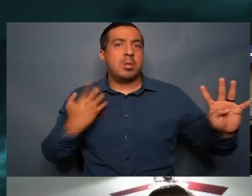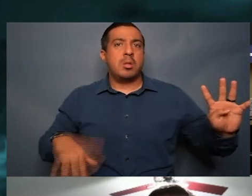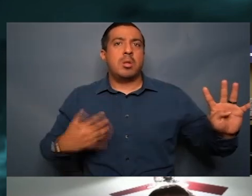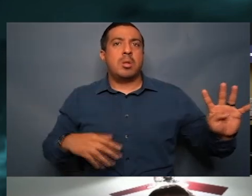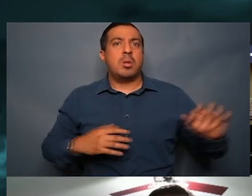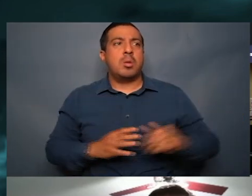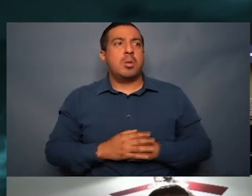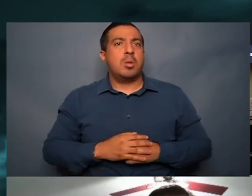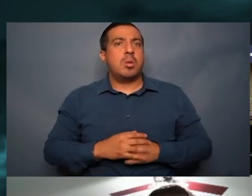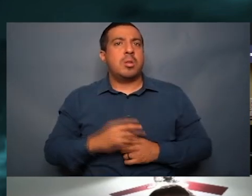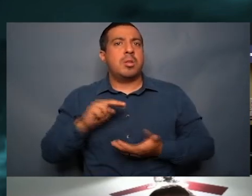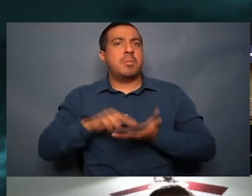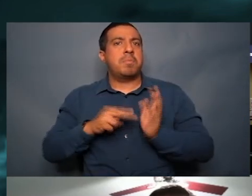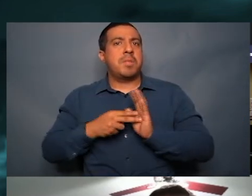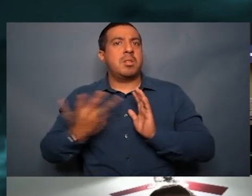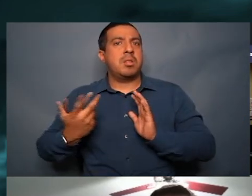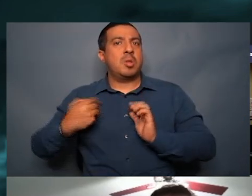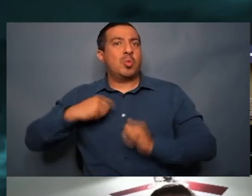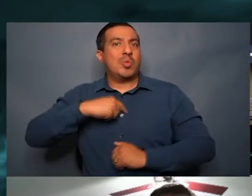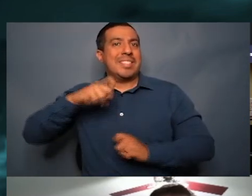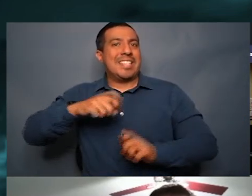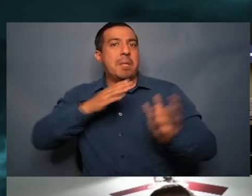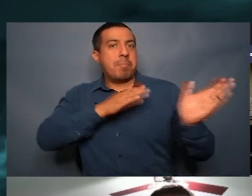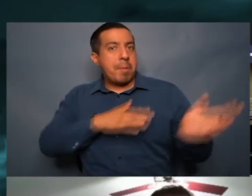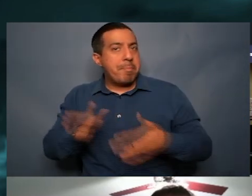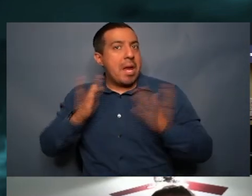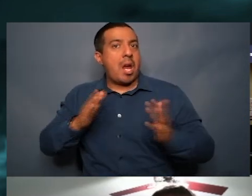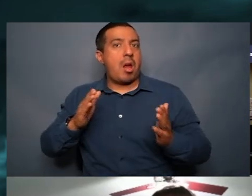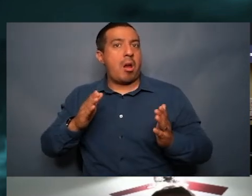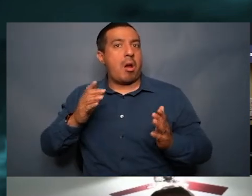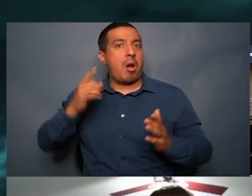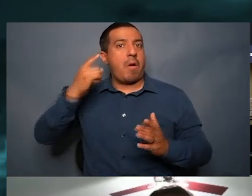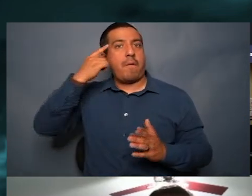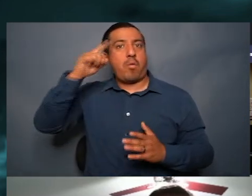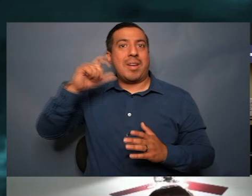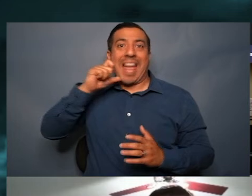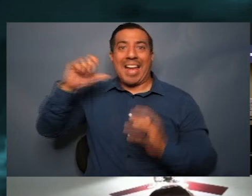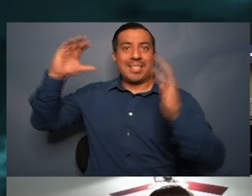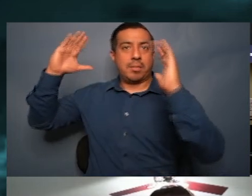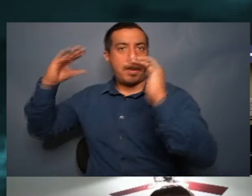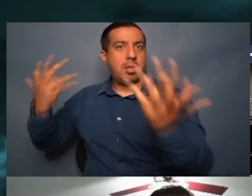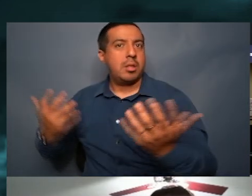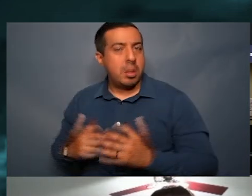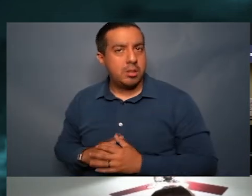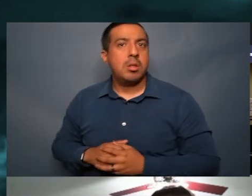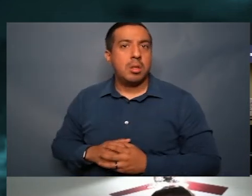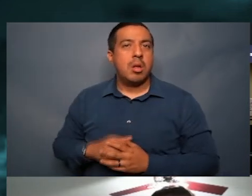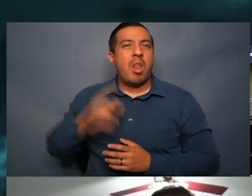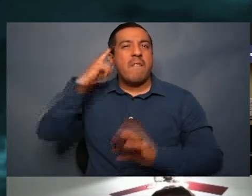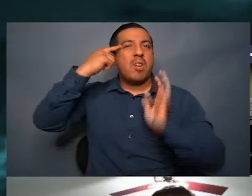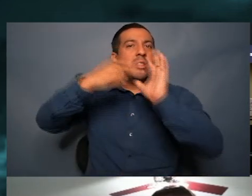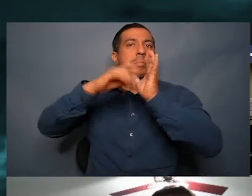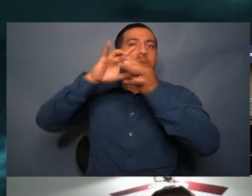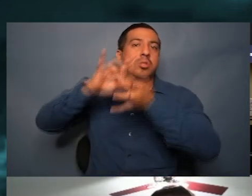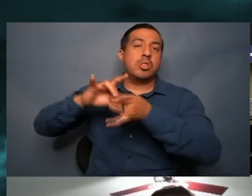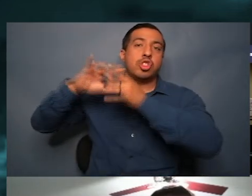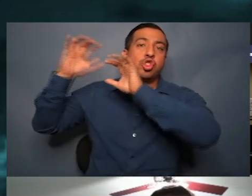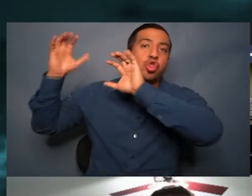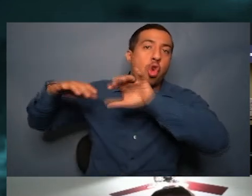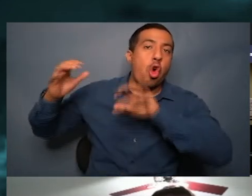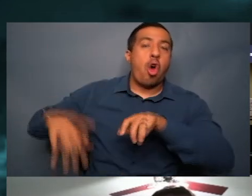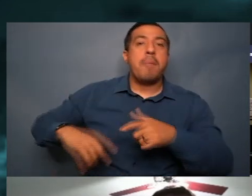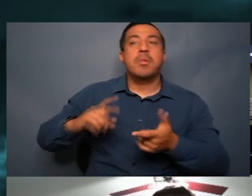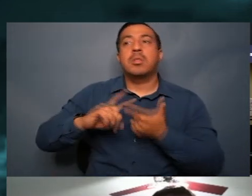So we need to be prepared for the unpreparable. That things are going to happen, whether they're storm related, weather